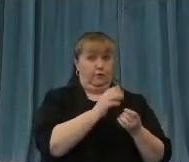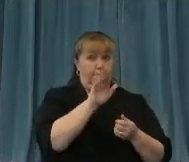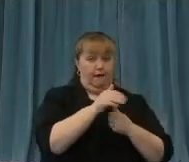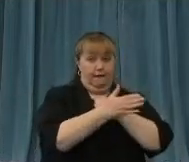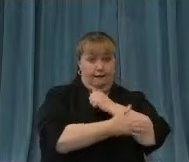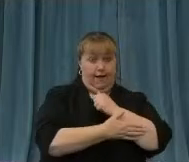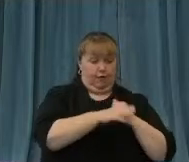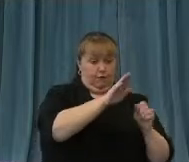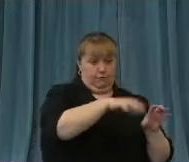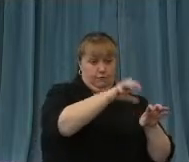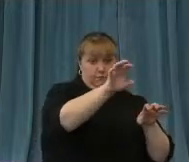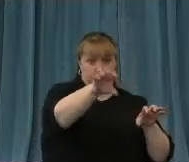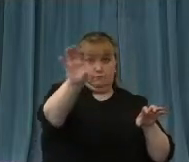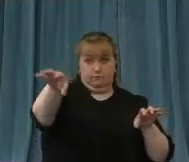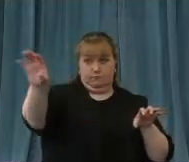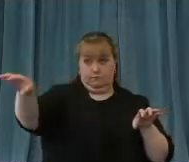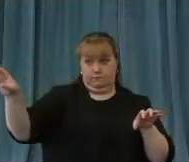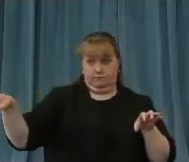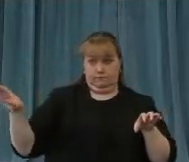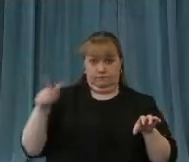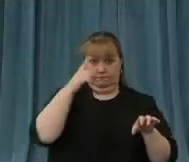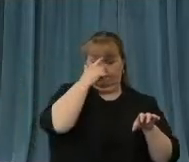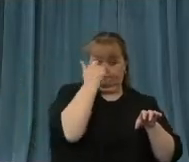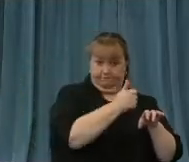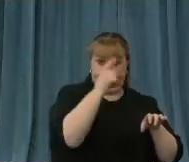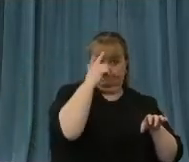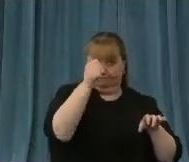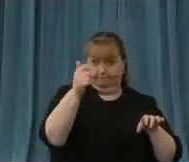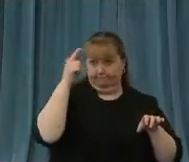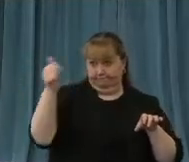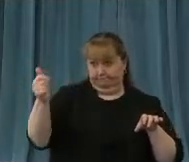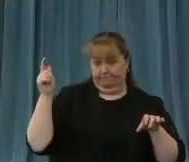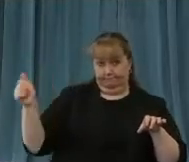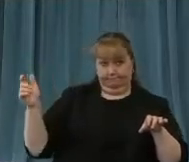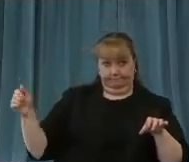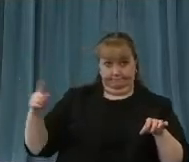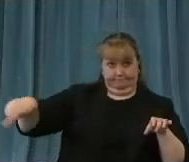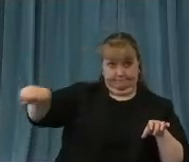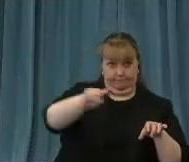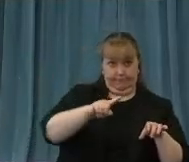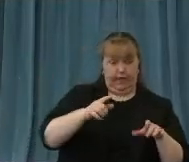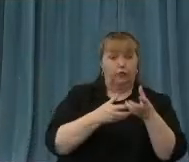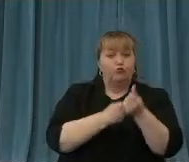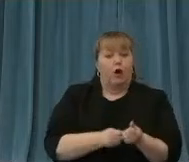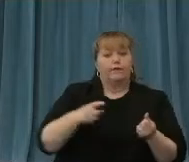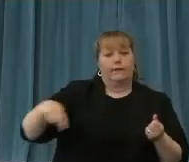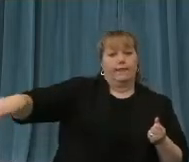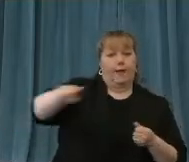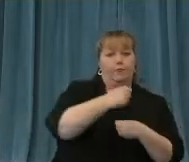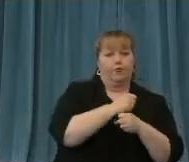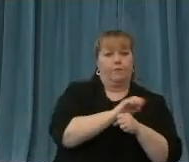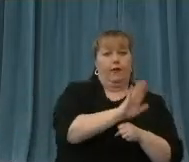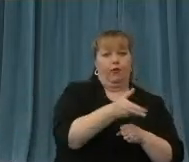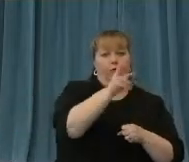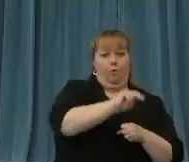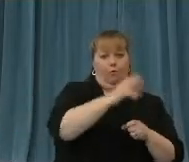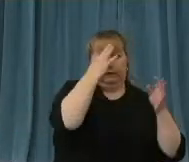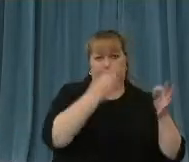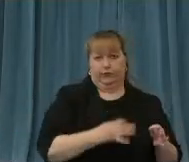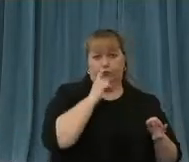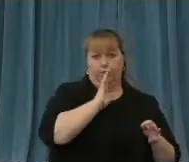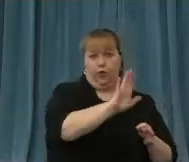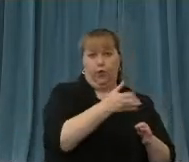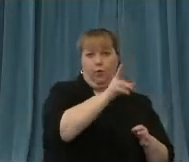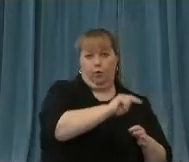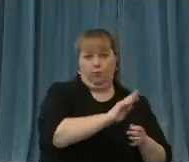make decisions regarding the content of distance education, regarding the curriculum, and the grades.